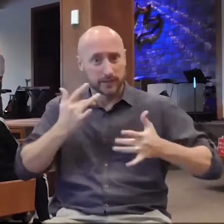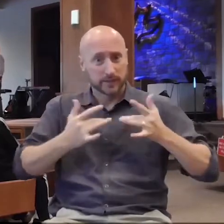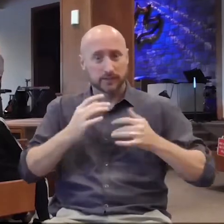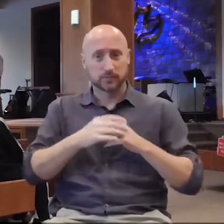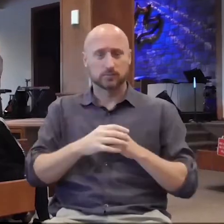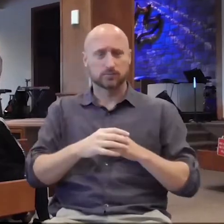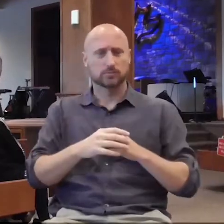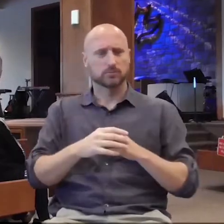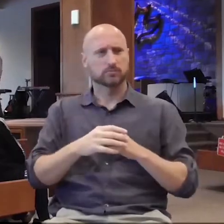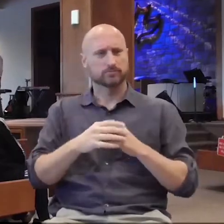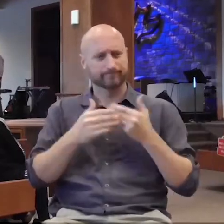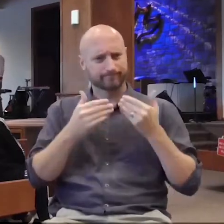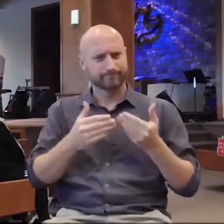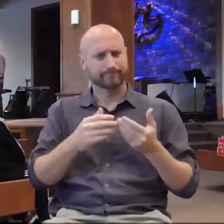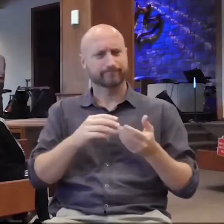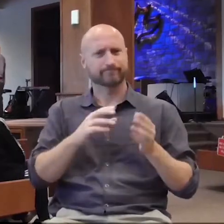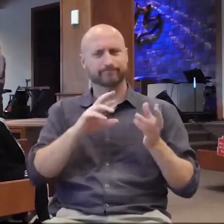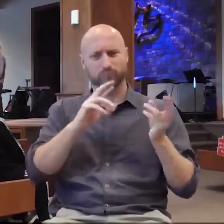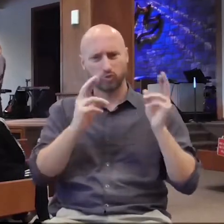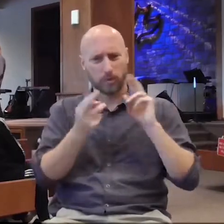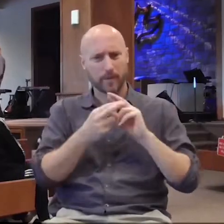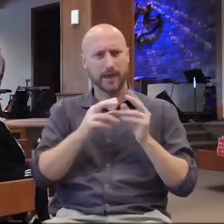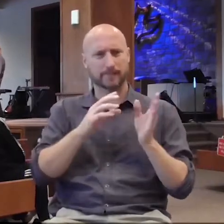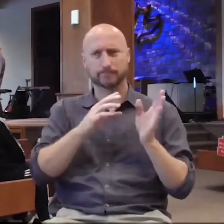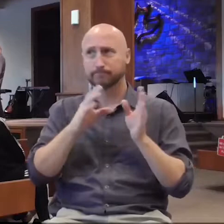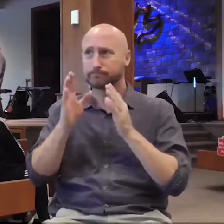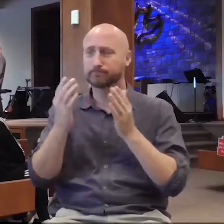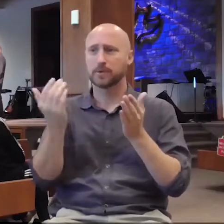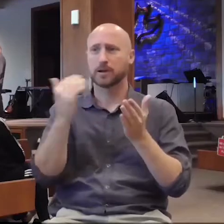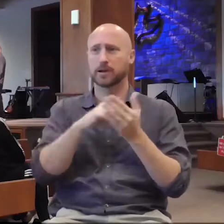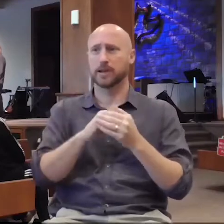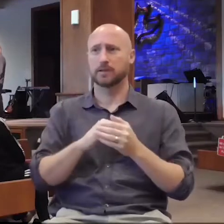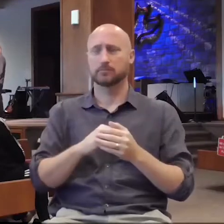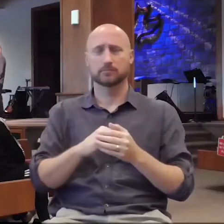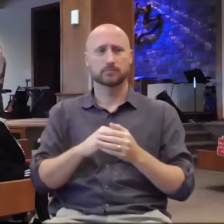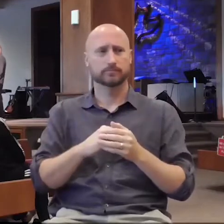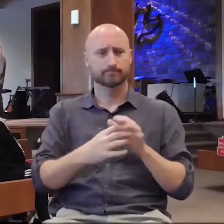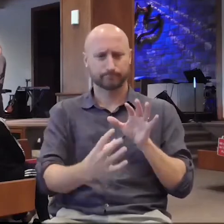have an expression. Get back to doing the things you did when you were first saved.